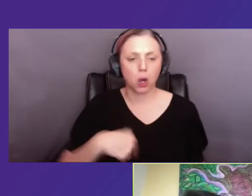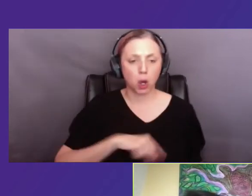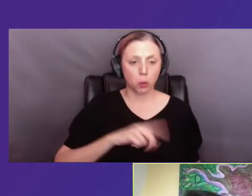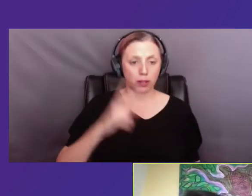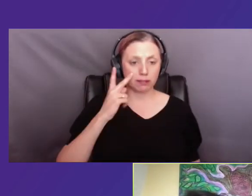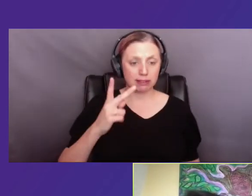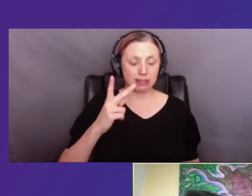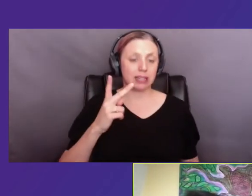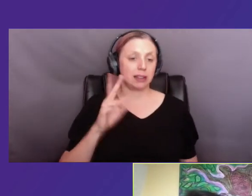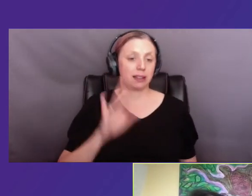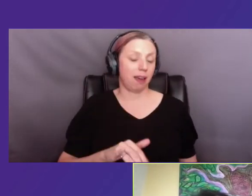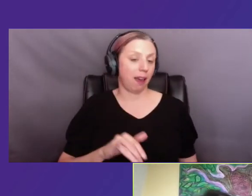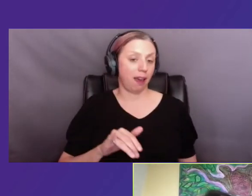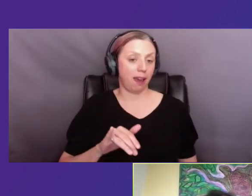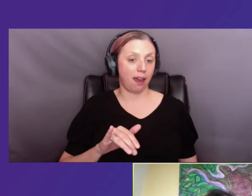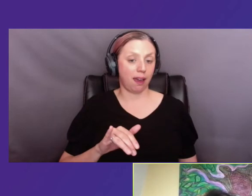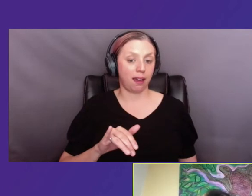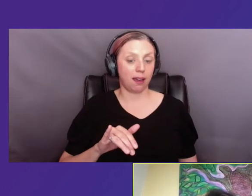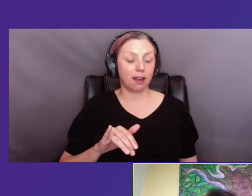name of